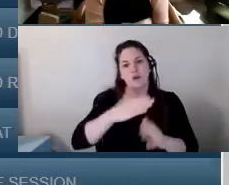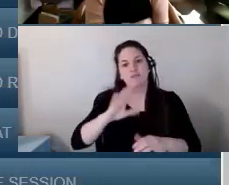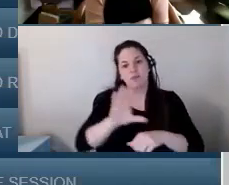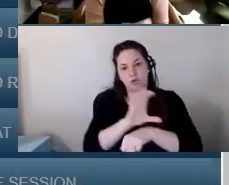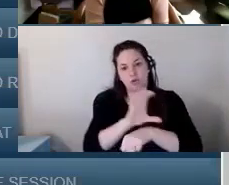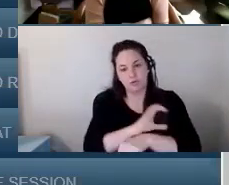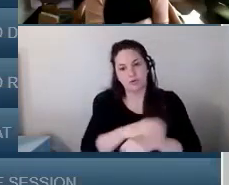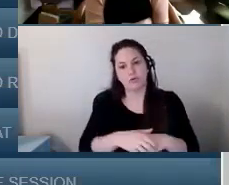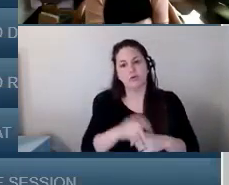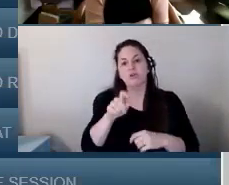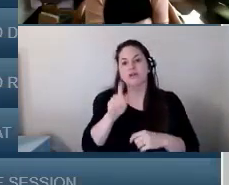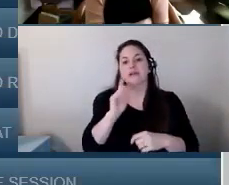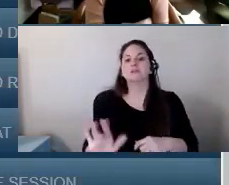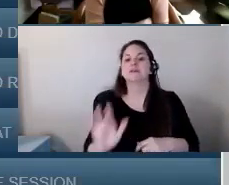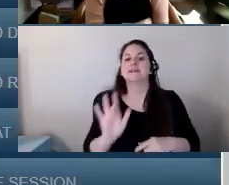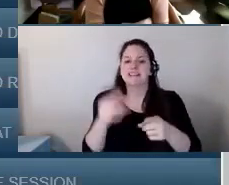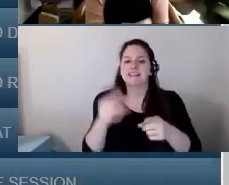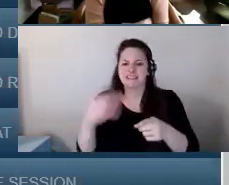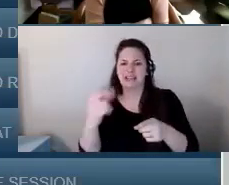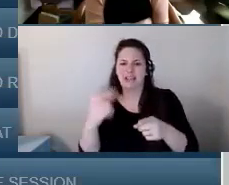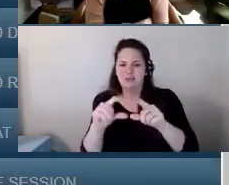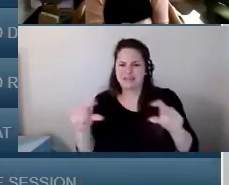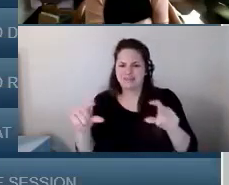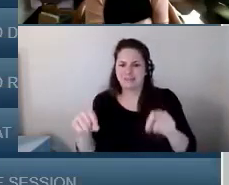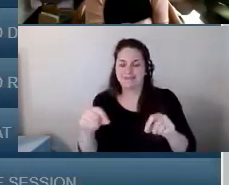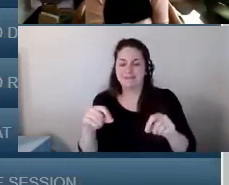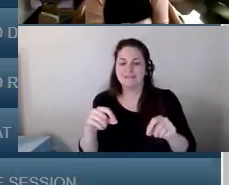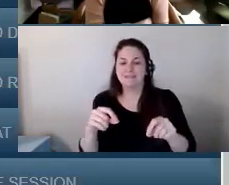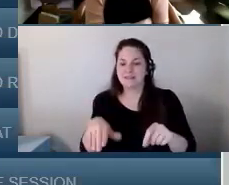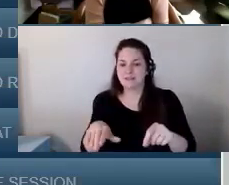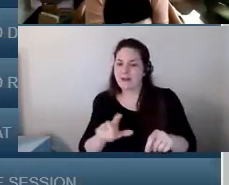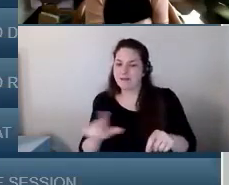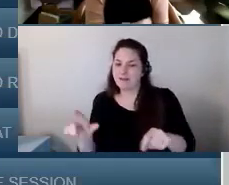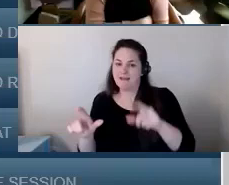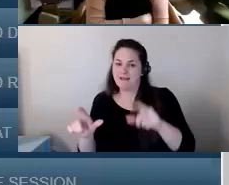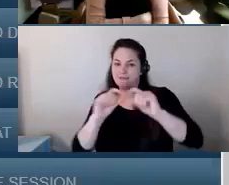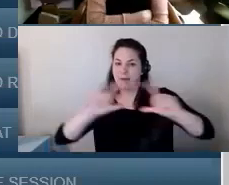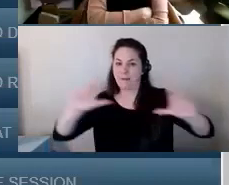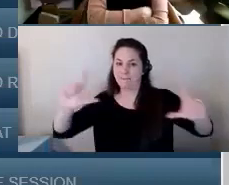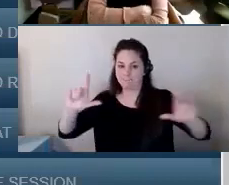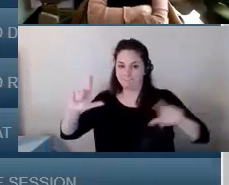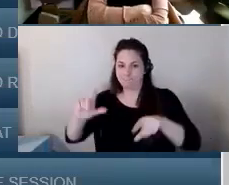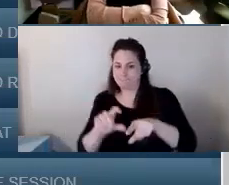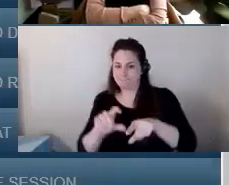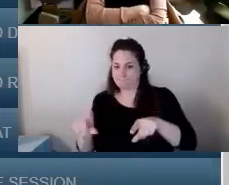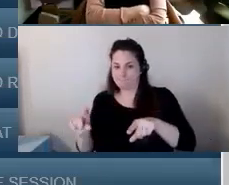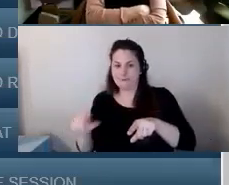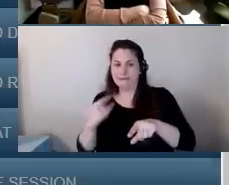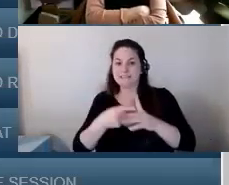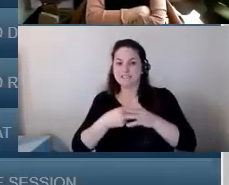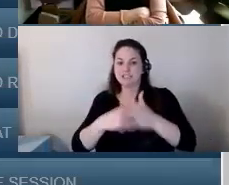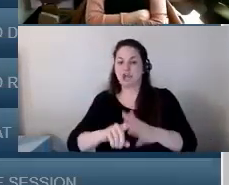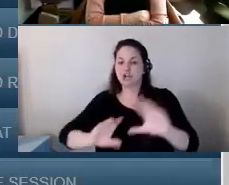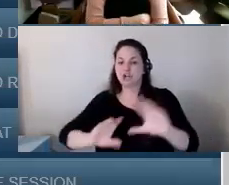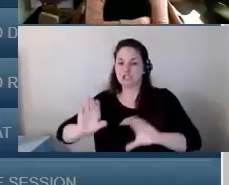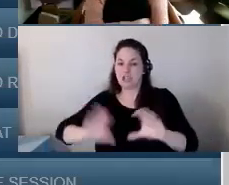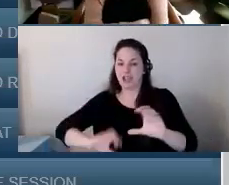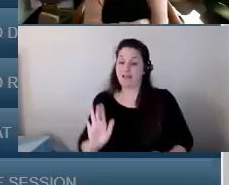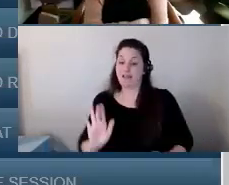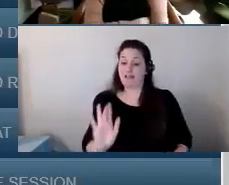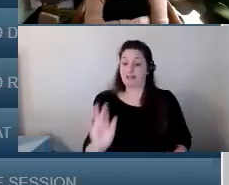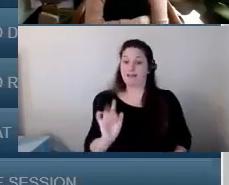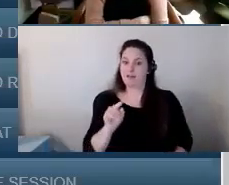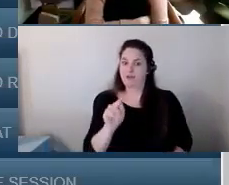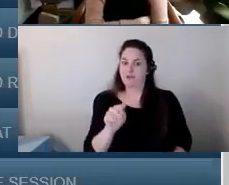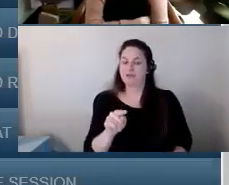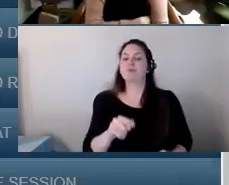need to click this big green button in the bottom left-hand corner of this box to start chat.